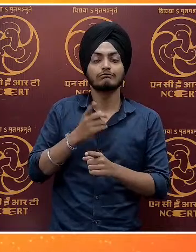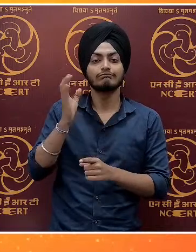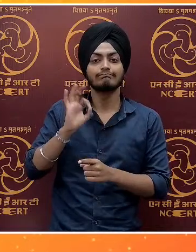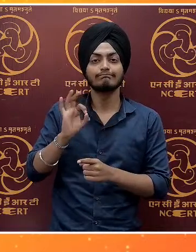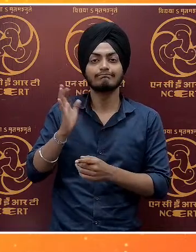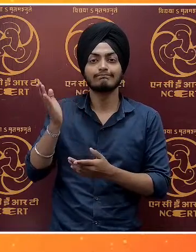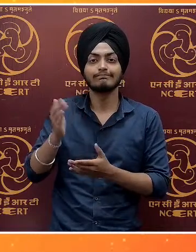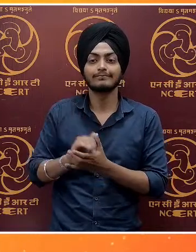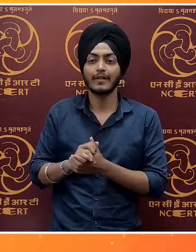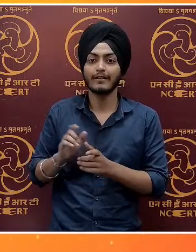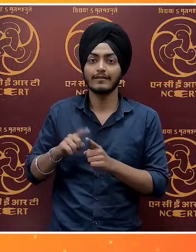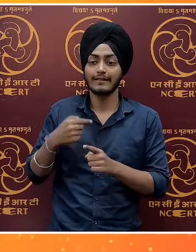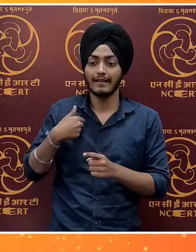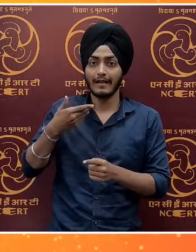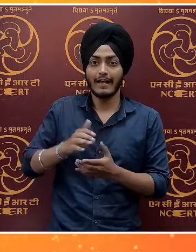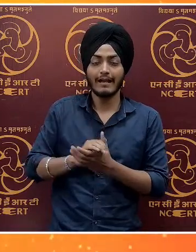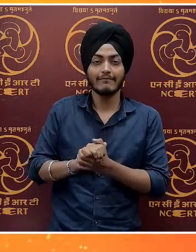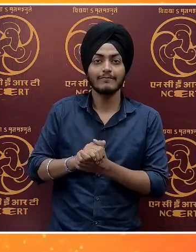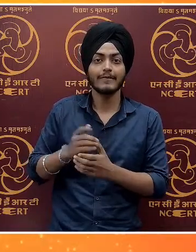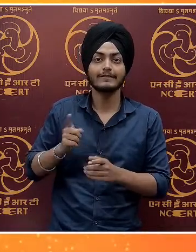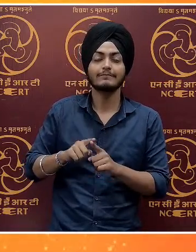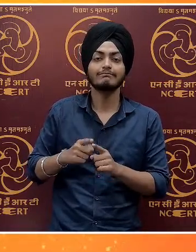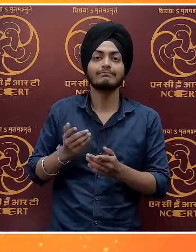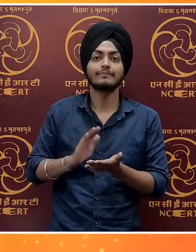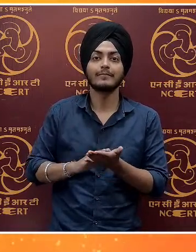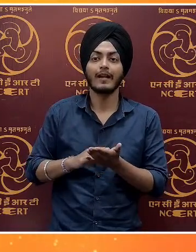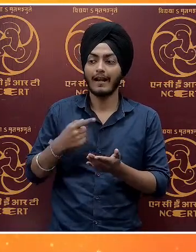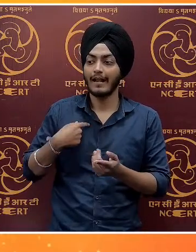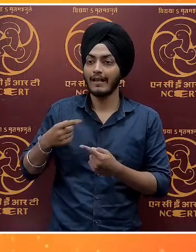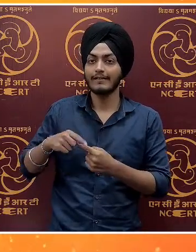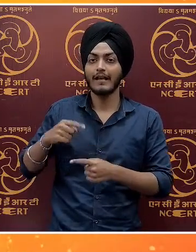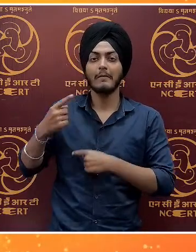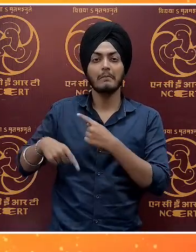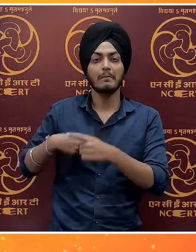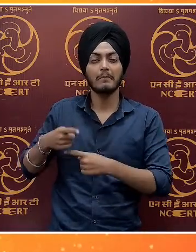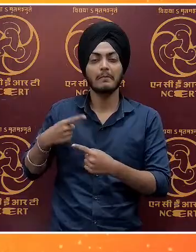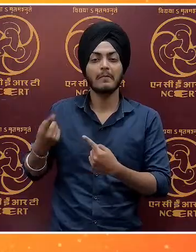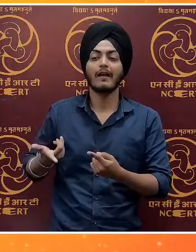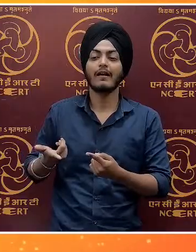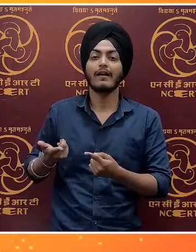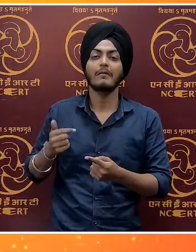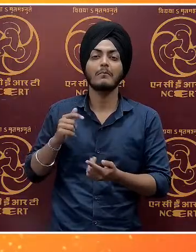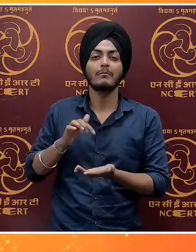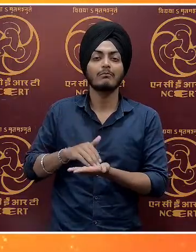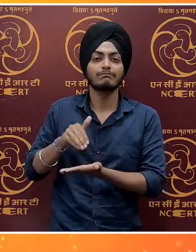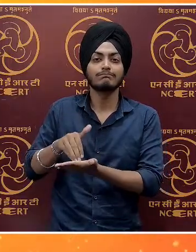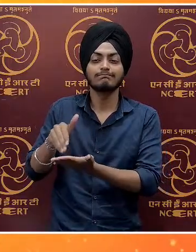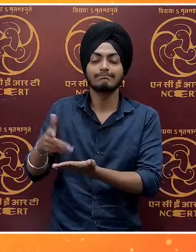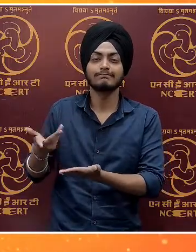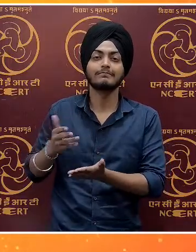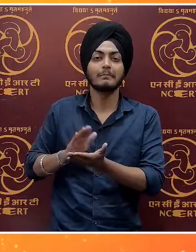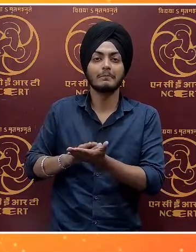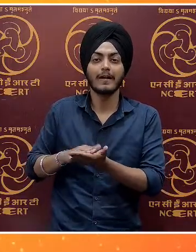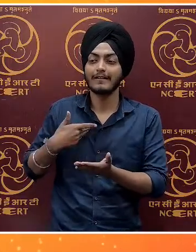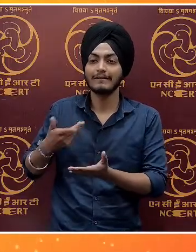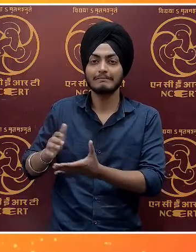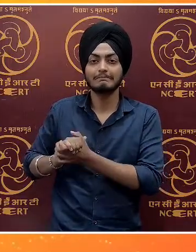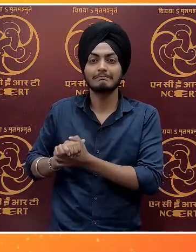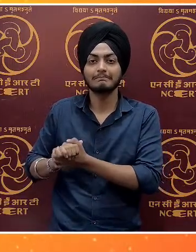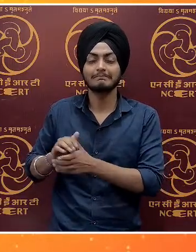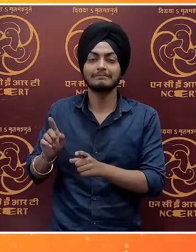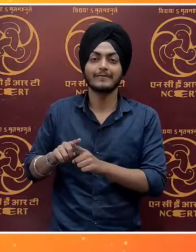today is his birthday. So yes, I think friends are an integral part of your life from school till today. We are good friends, thick